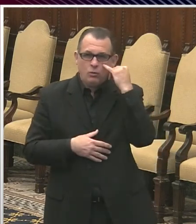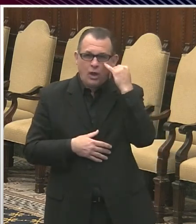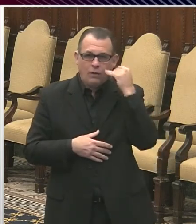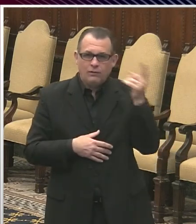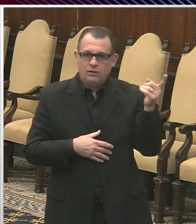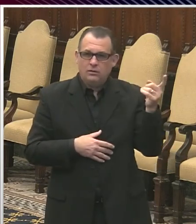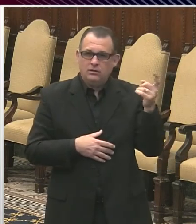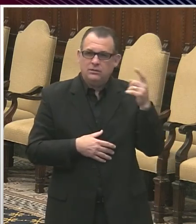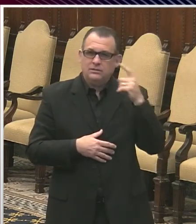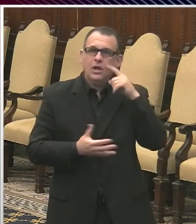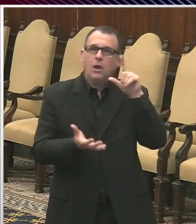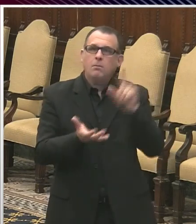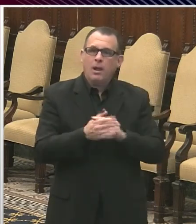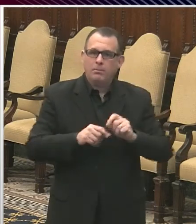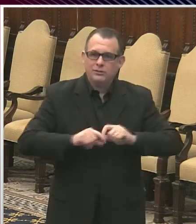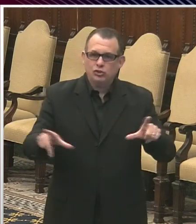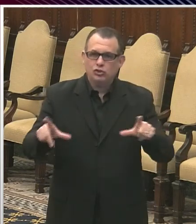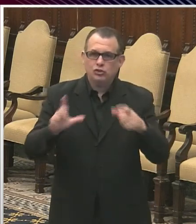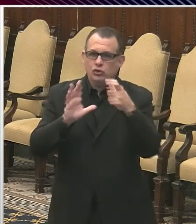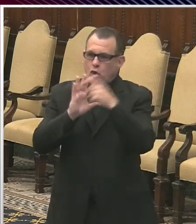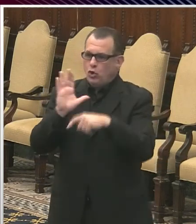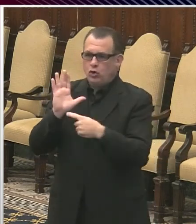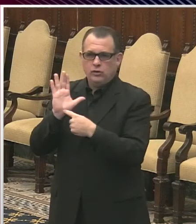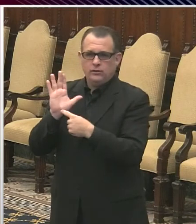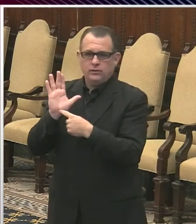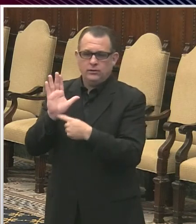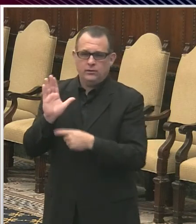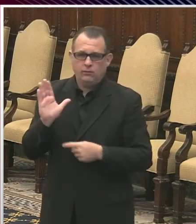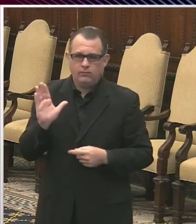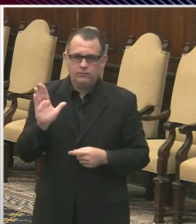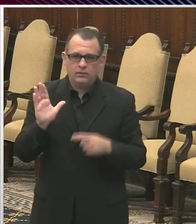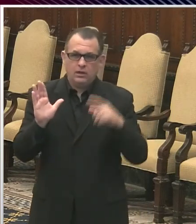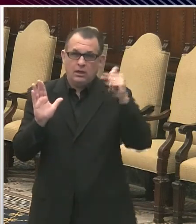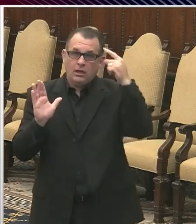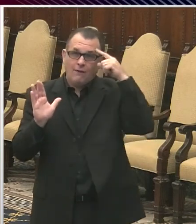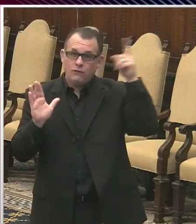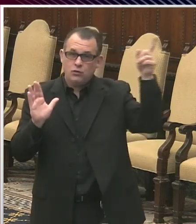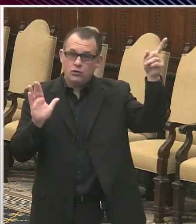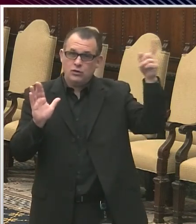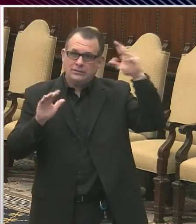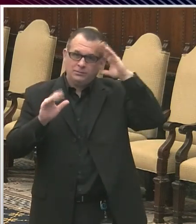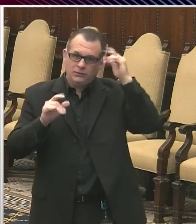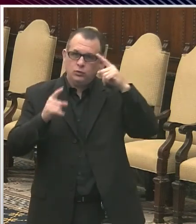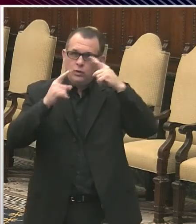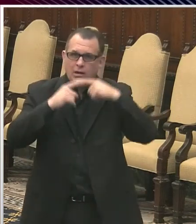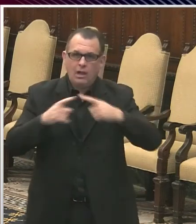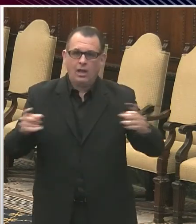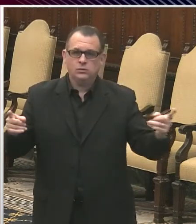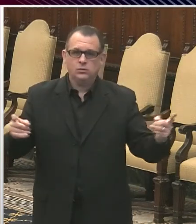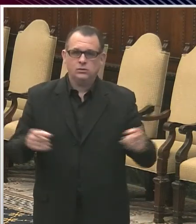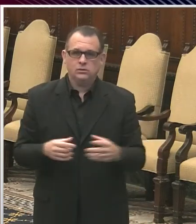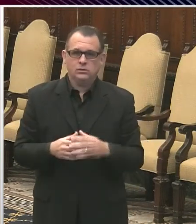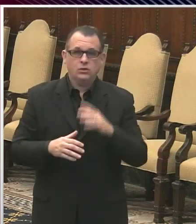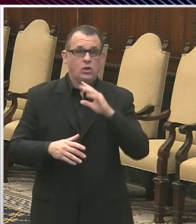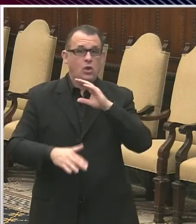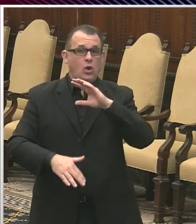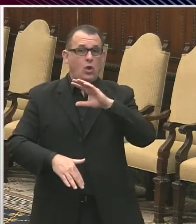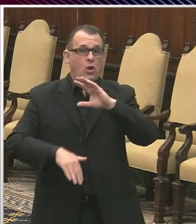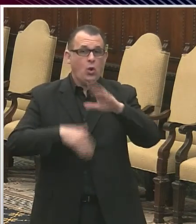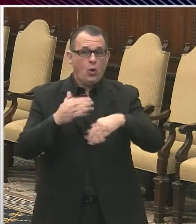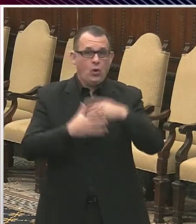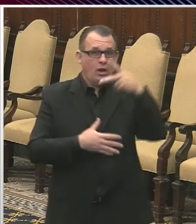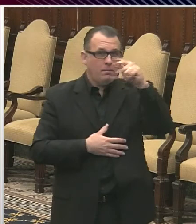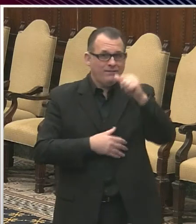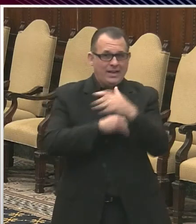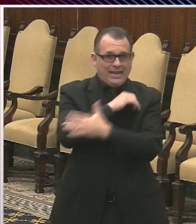a story reporting that the governor is expected to announce that all Pennsylvania counties